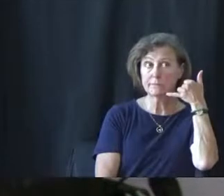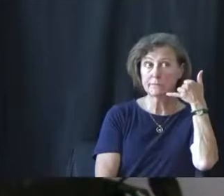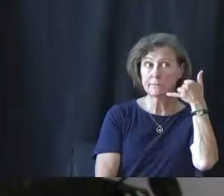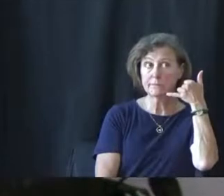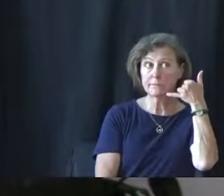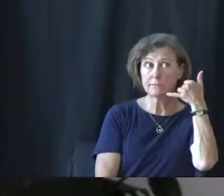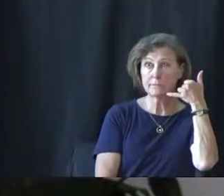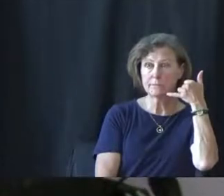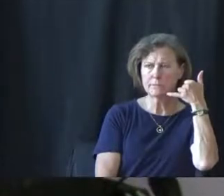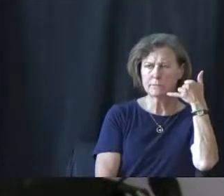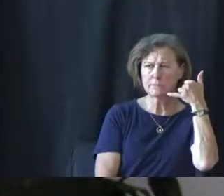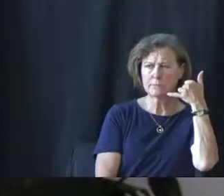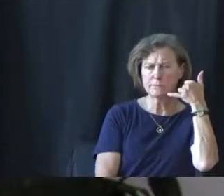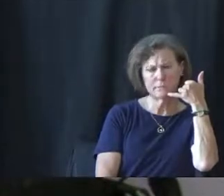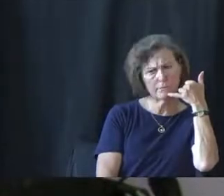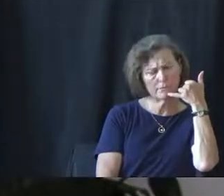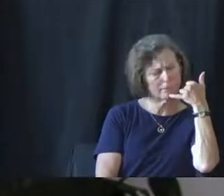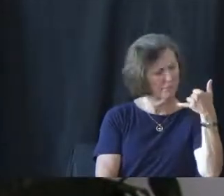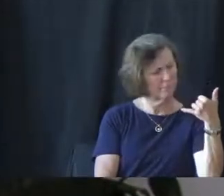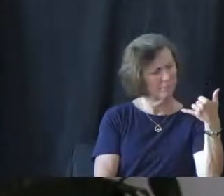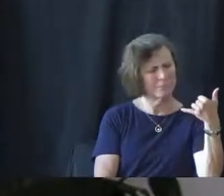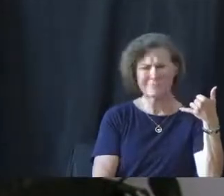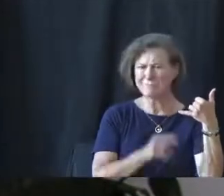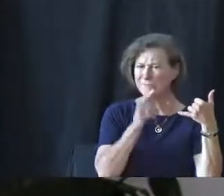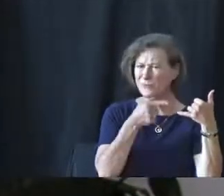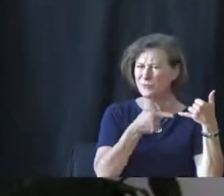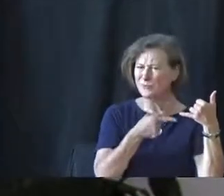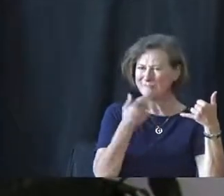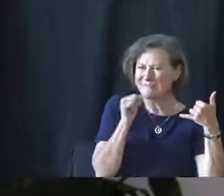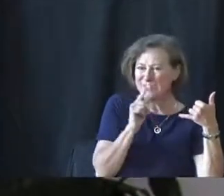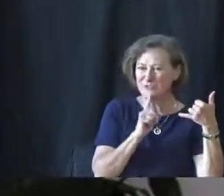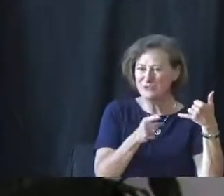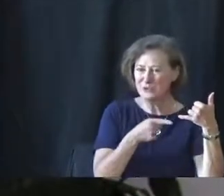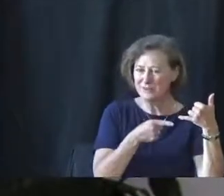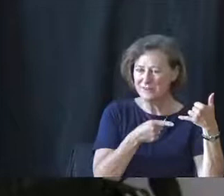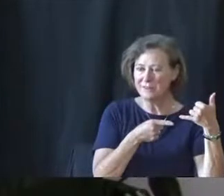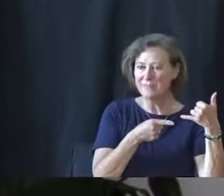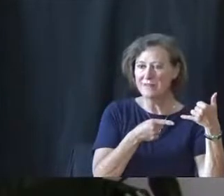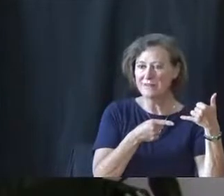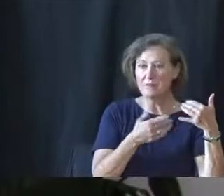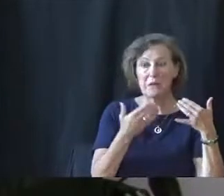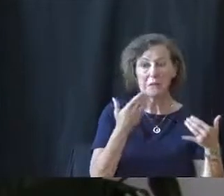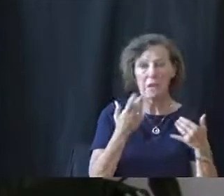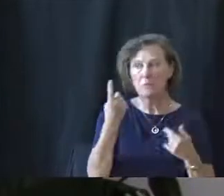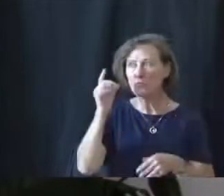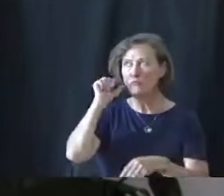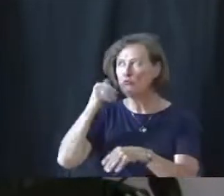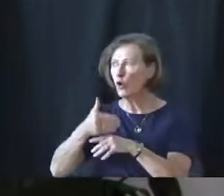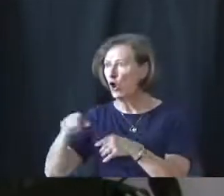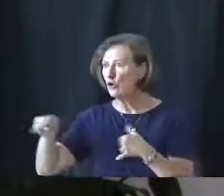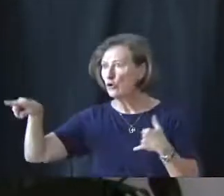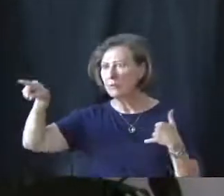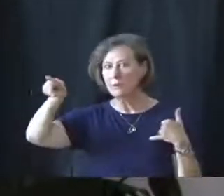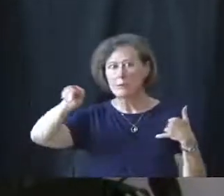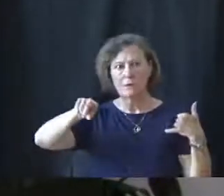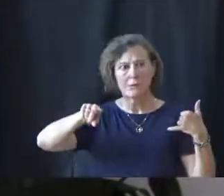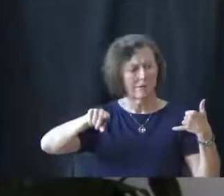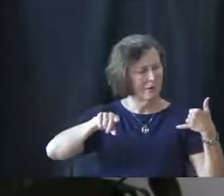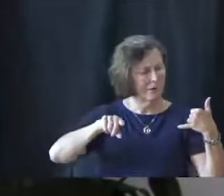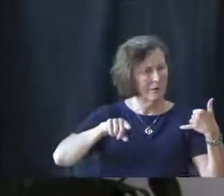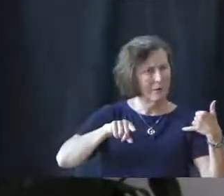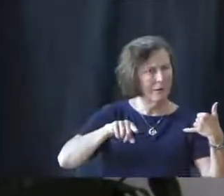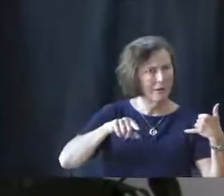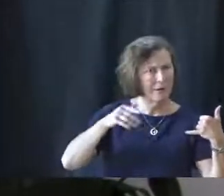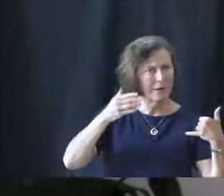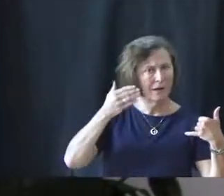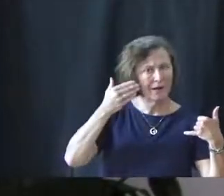I'm not sure who was on the phone. It may have been one of the daughters. And I don't know if they asked